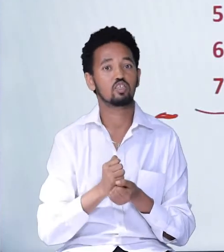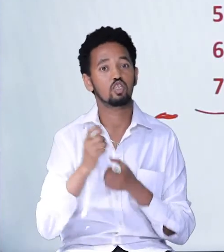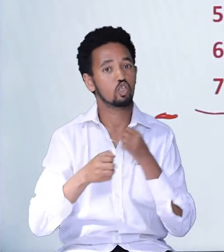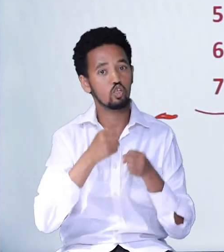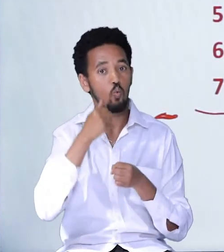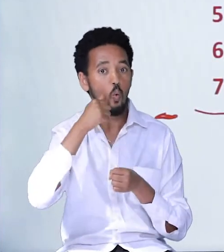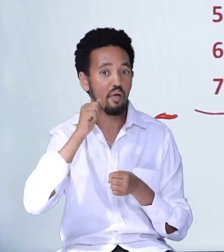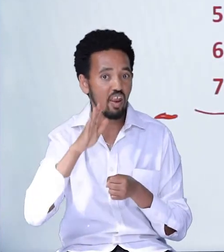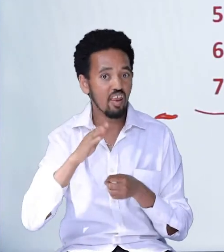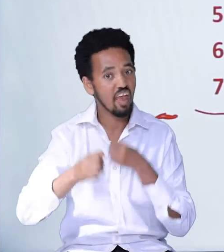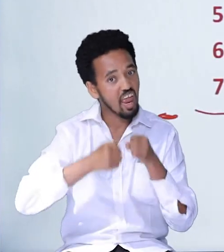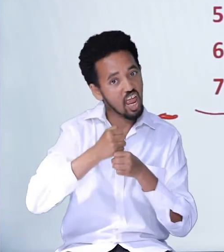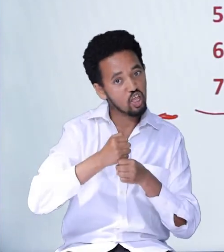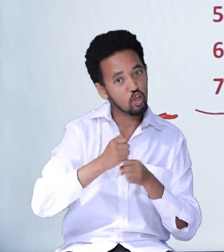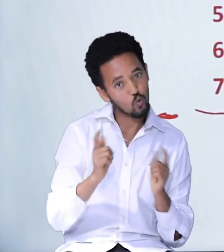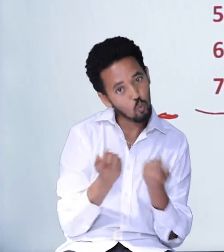groups.